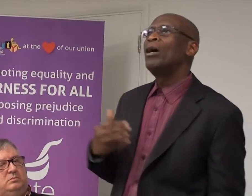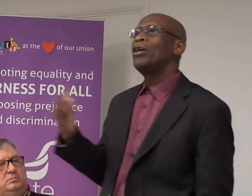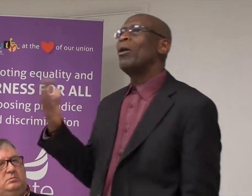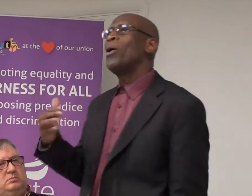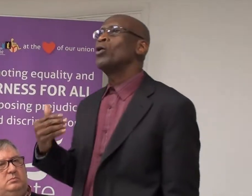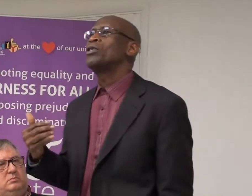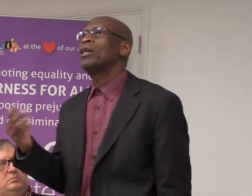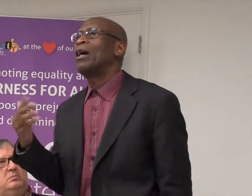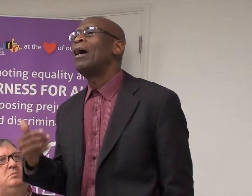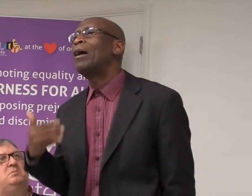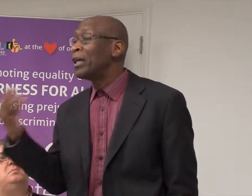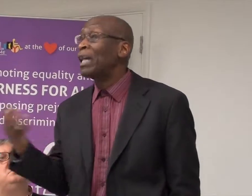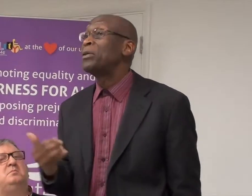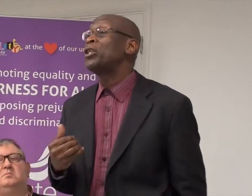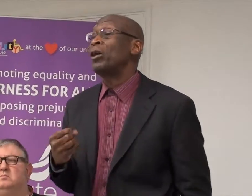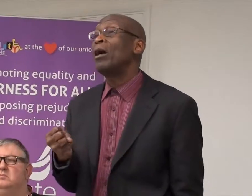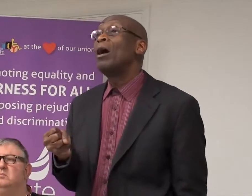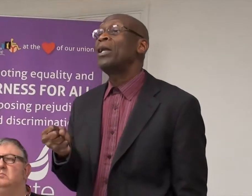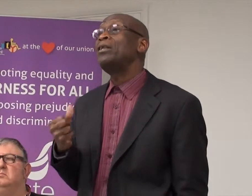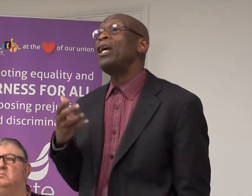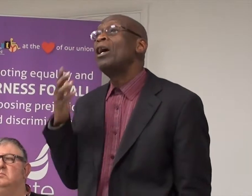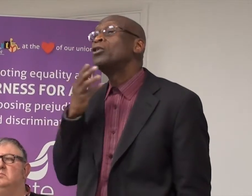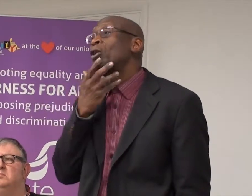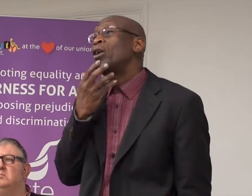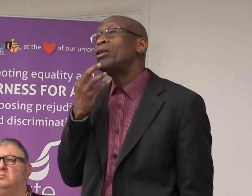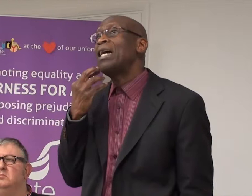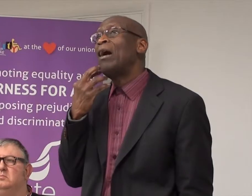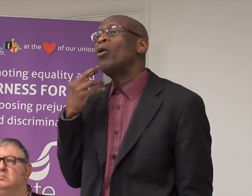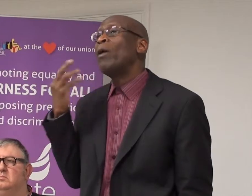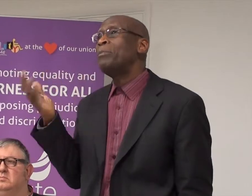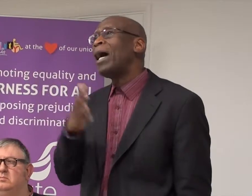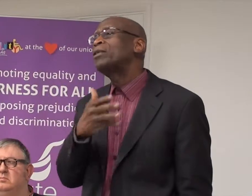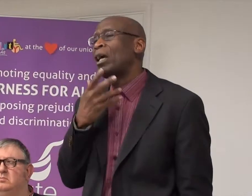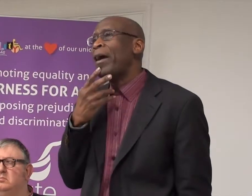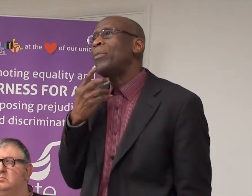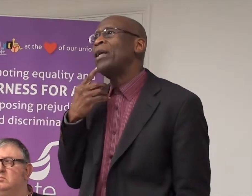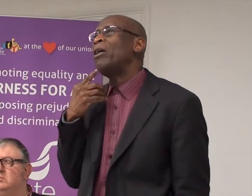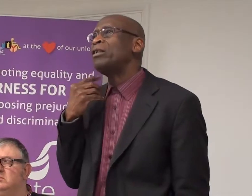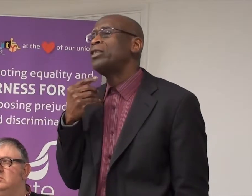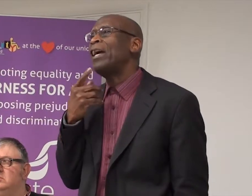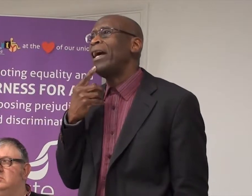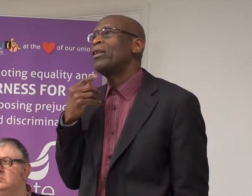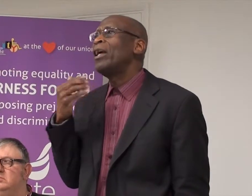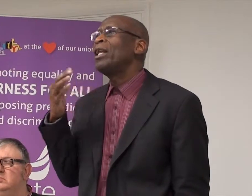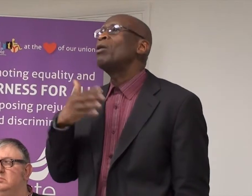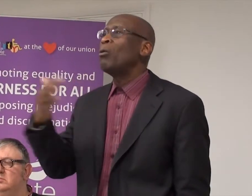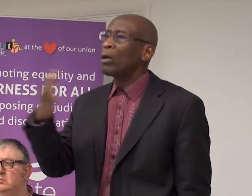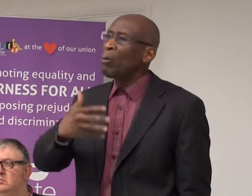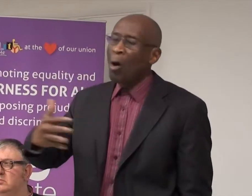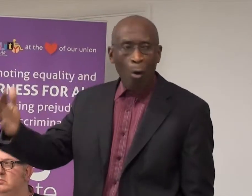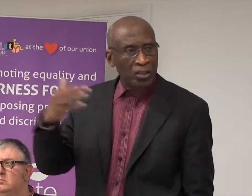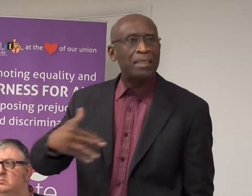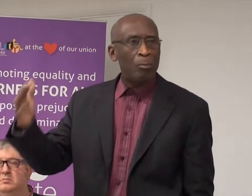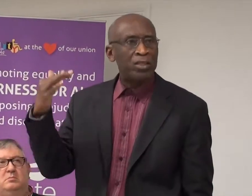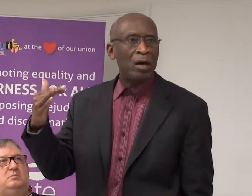to your post in that position. But indeed, so those who went back to the Caribbean, I understand that there